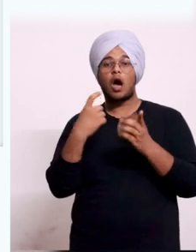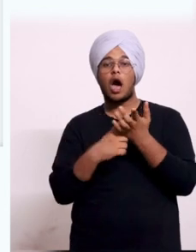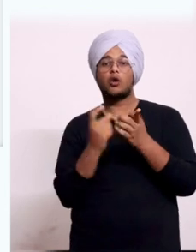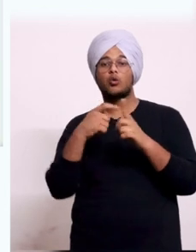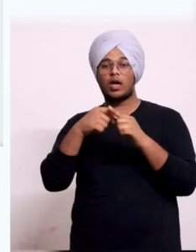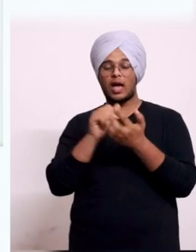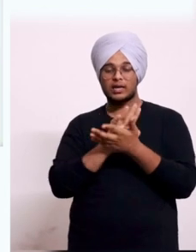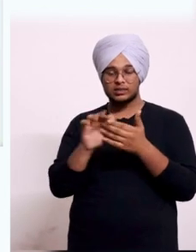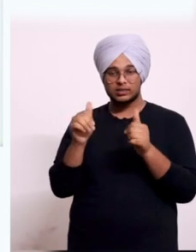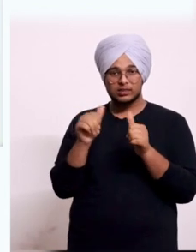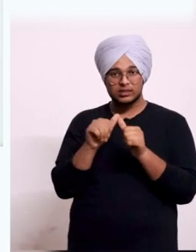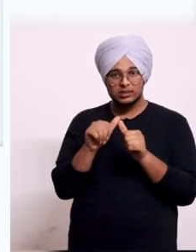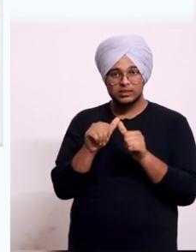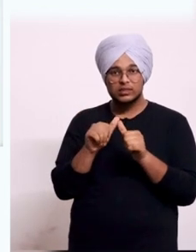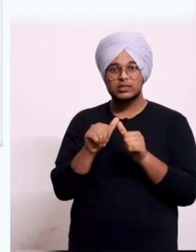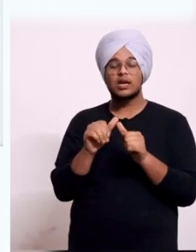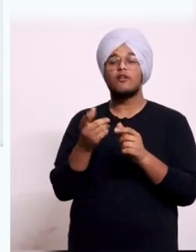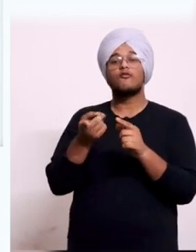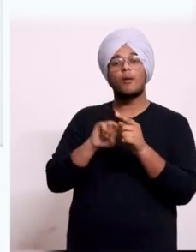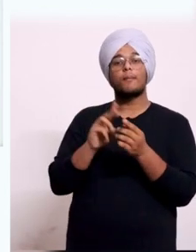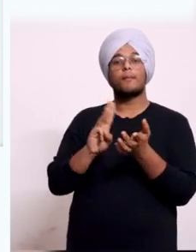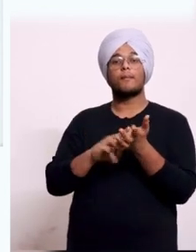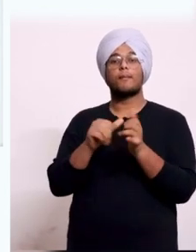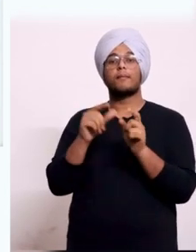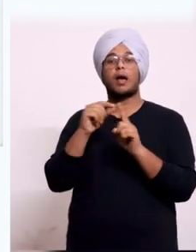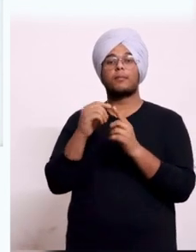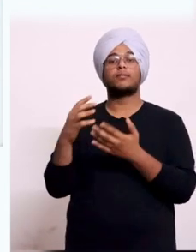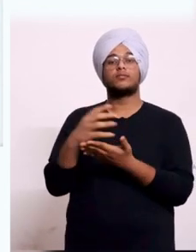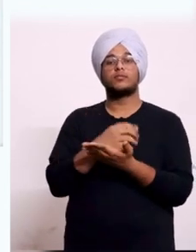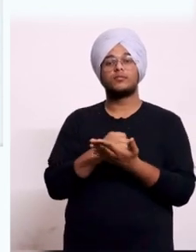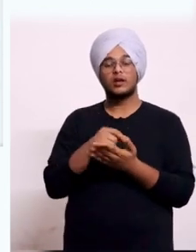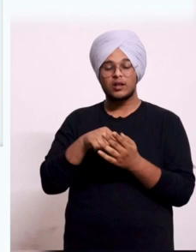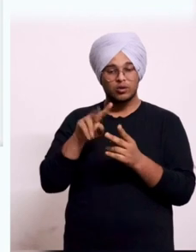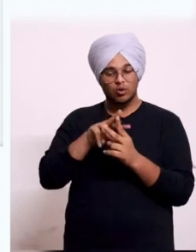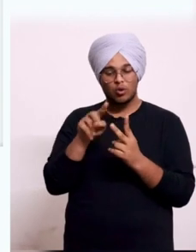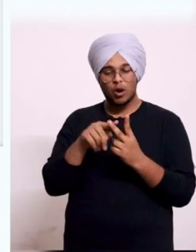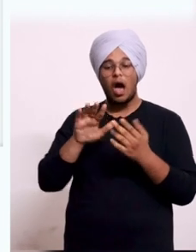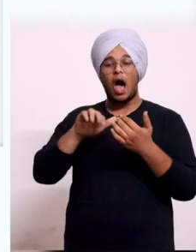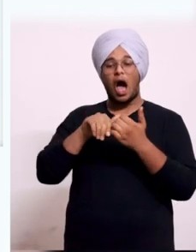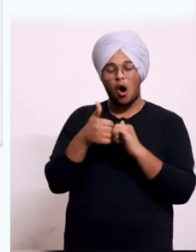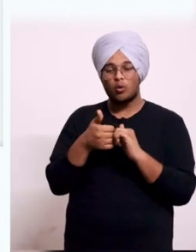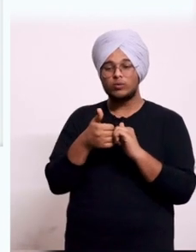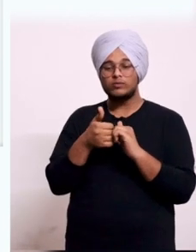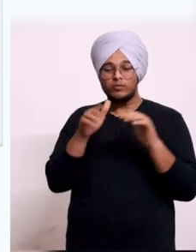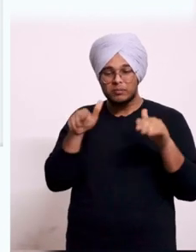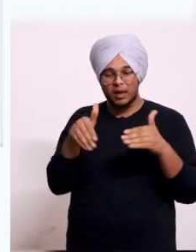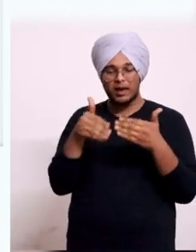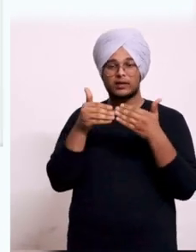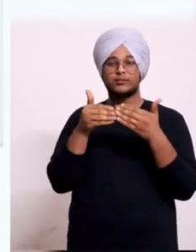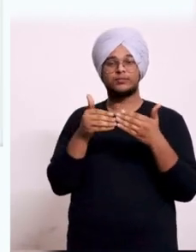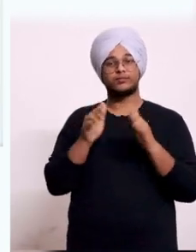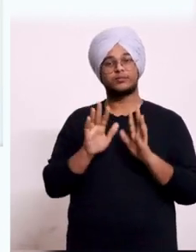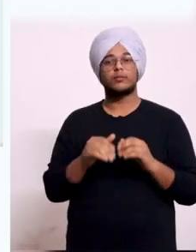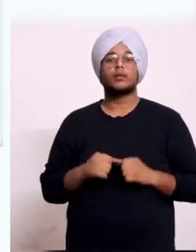Collection. In both of these textiles, the boteh appears differently, owing to how and where they were made.